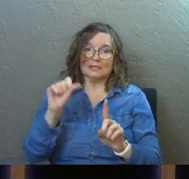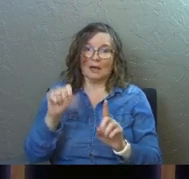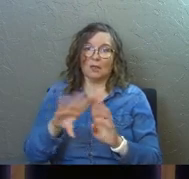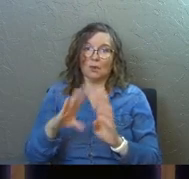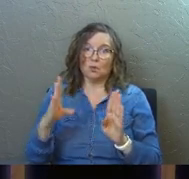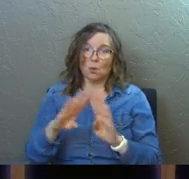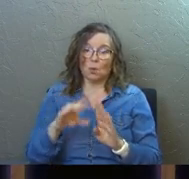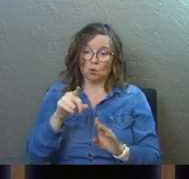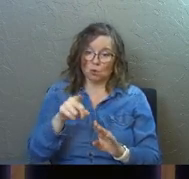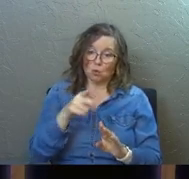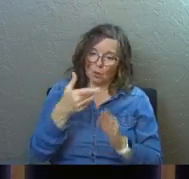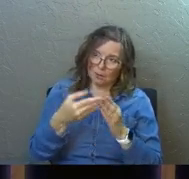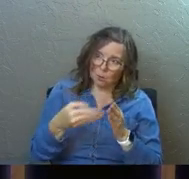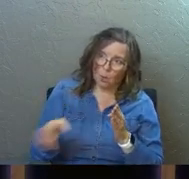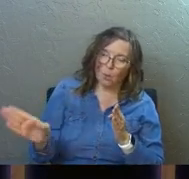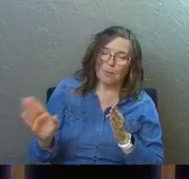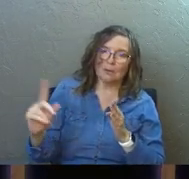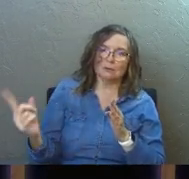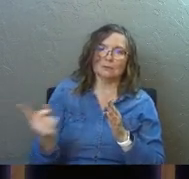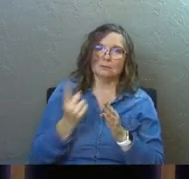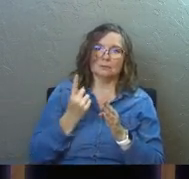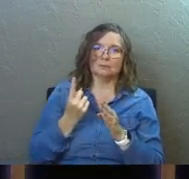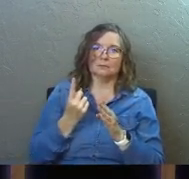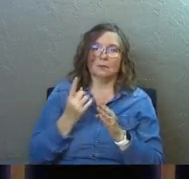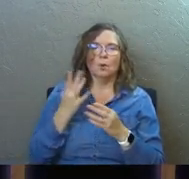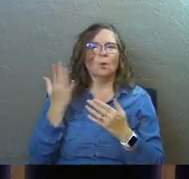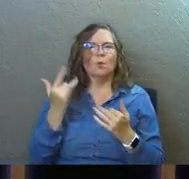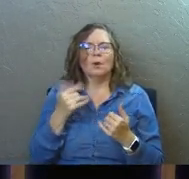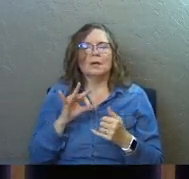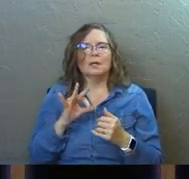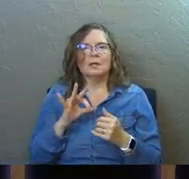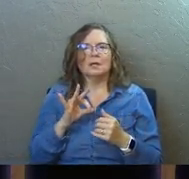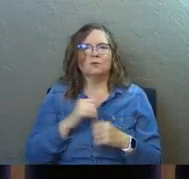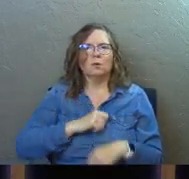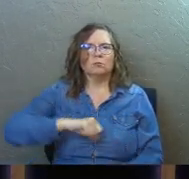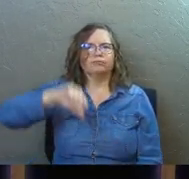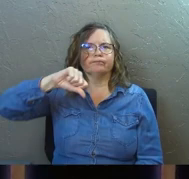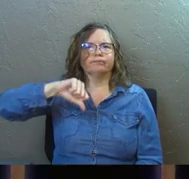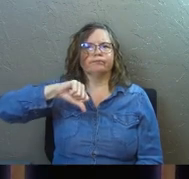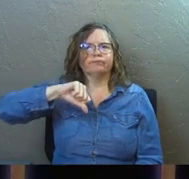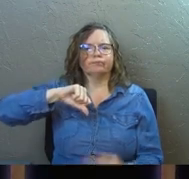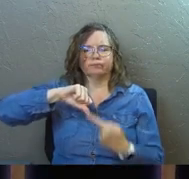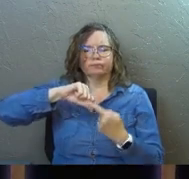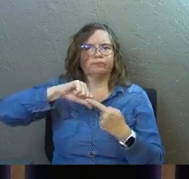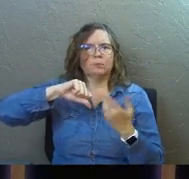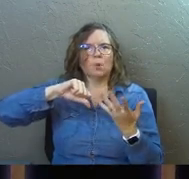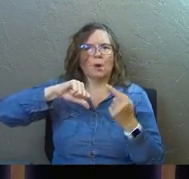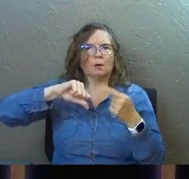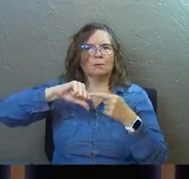door. You're the one who has to let him in. So what have you put up in the way?